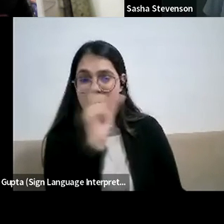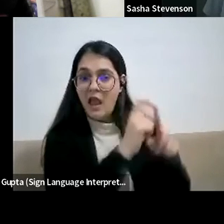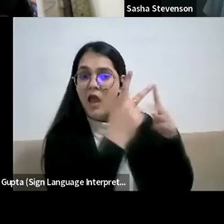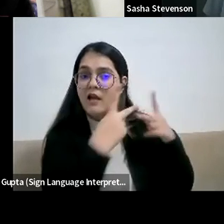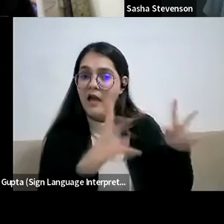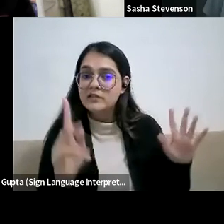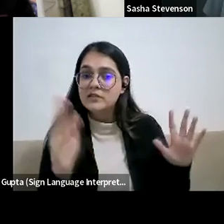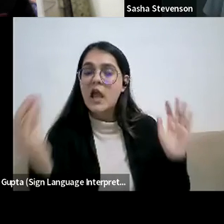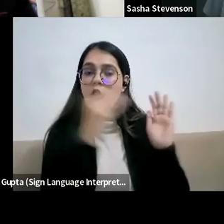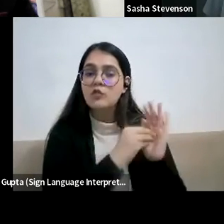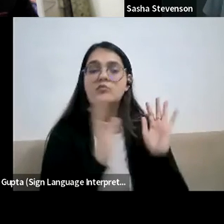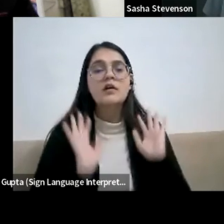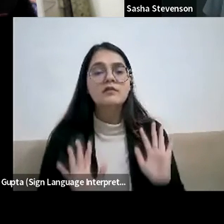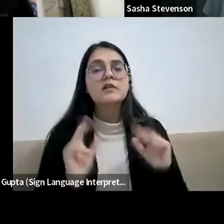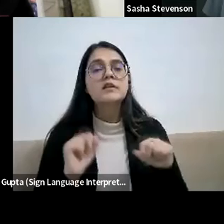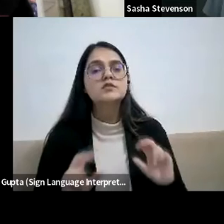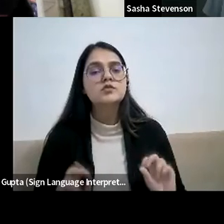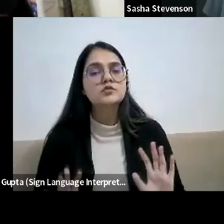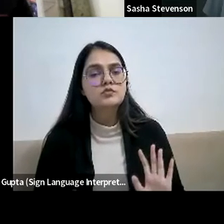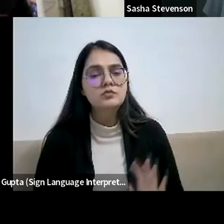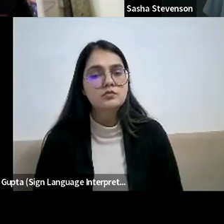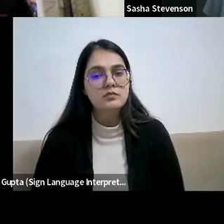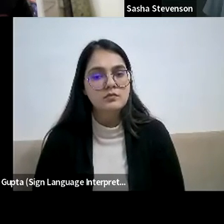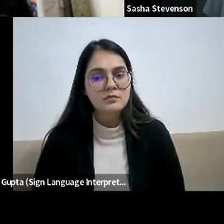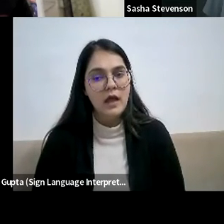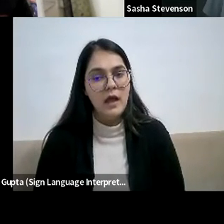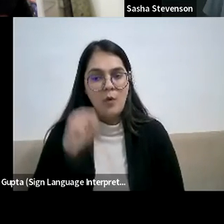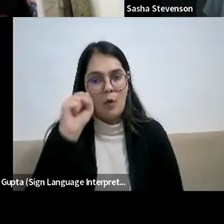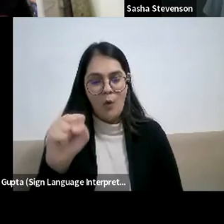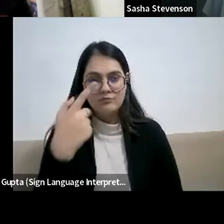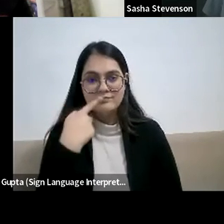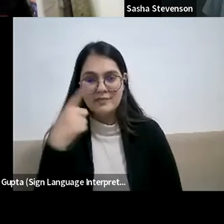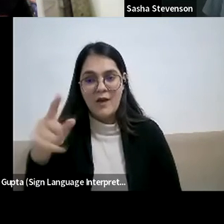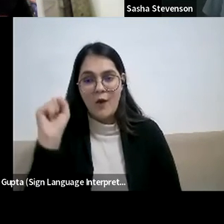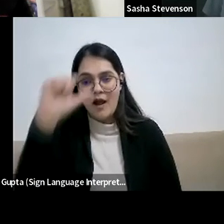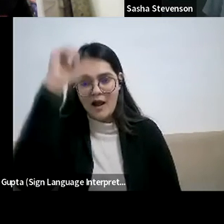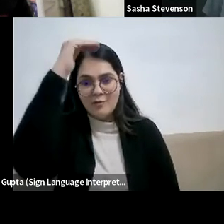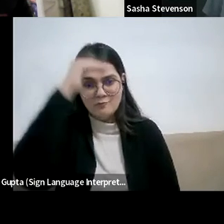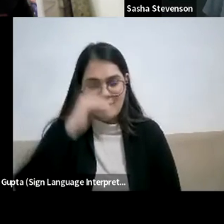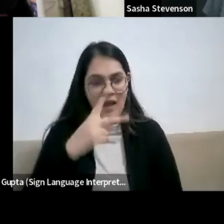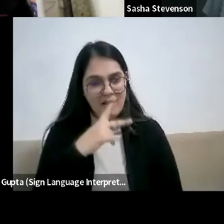is inclusion? And diversity not only in terms of caste, diversity is not only in terms of